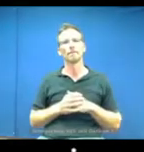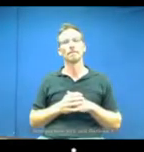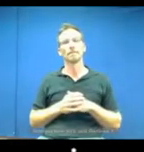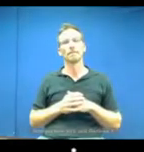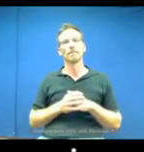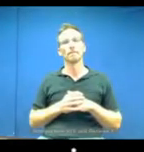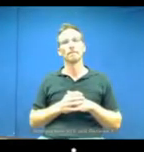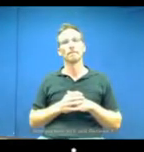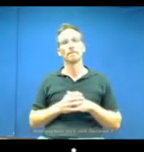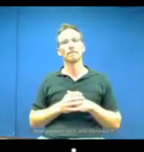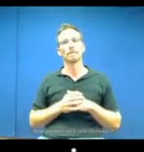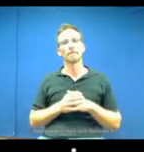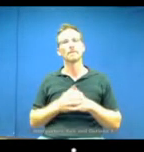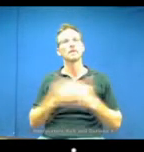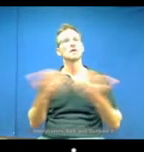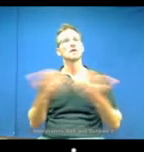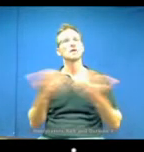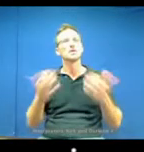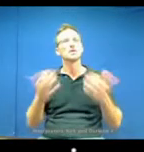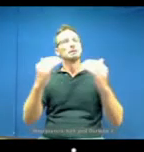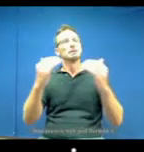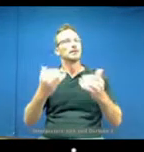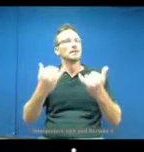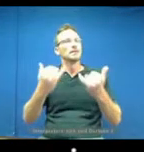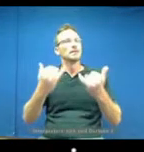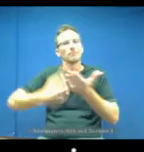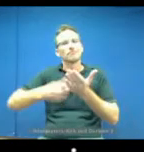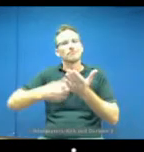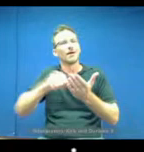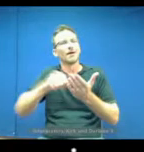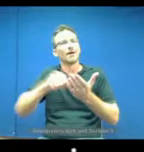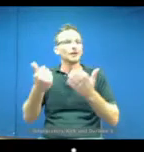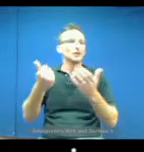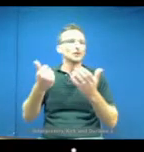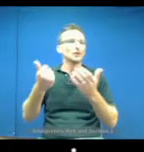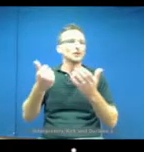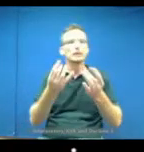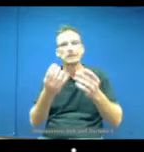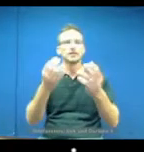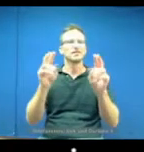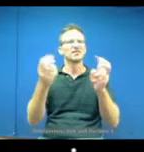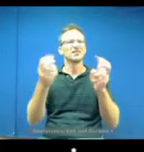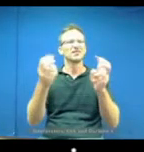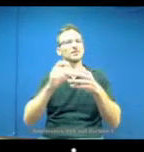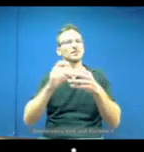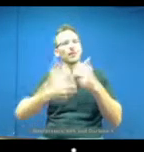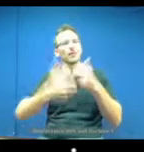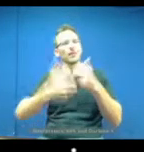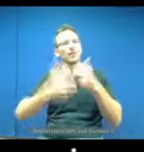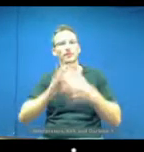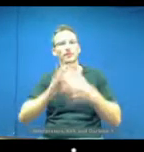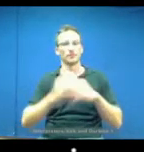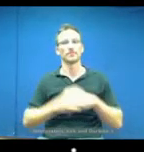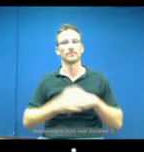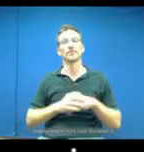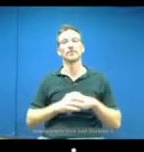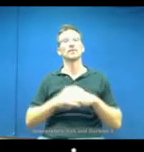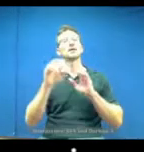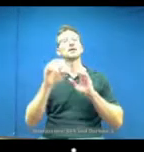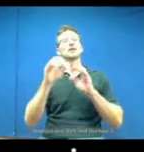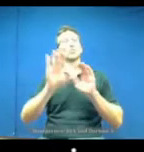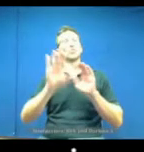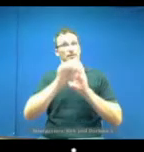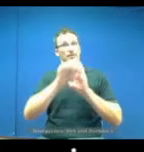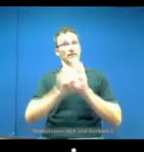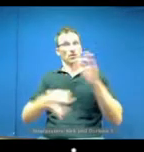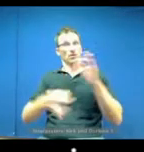So other interpreting issues. I mentioned to you the state court websites. You can get almost all of the forms to